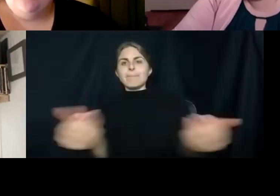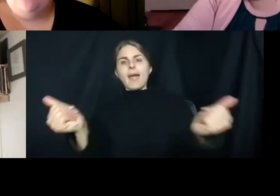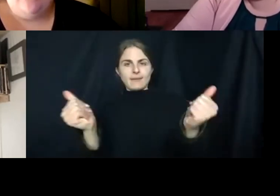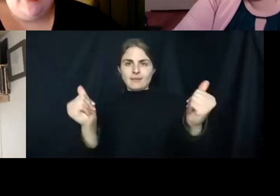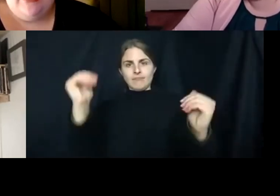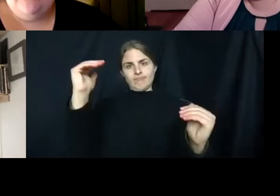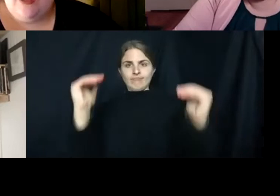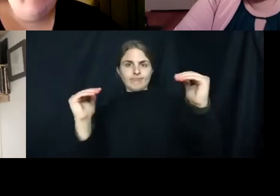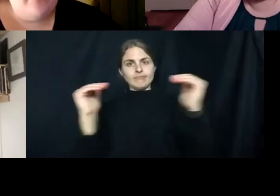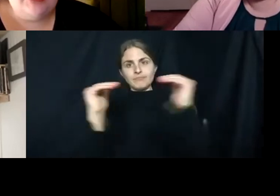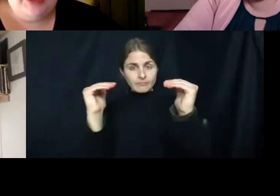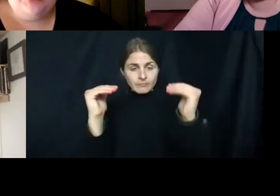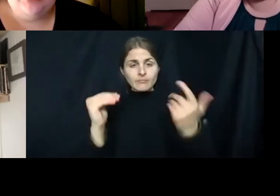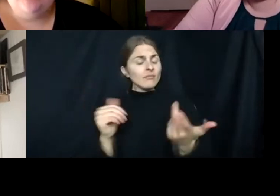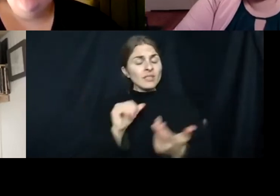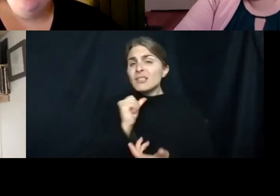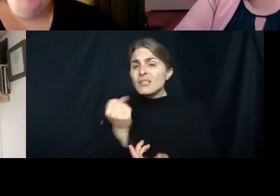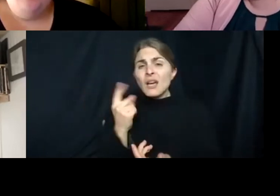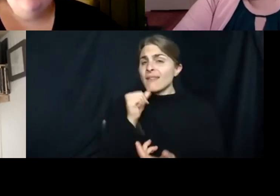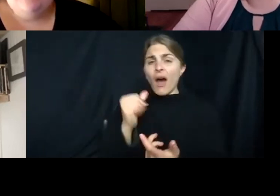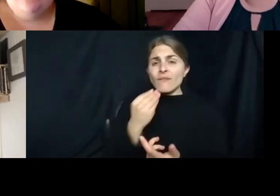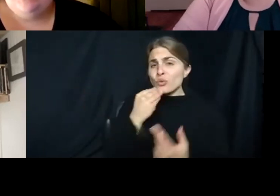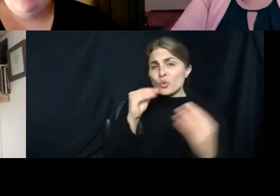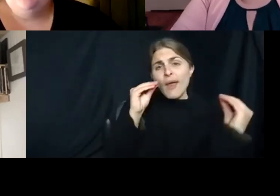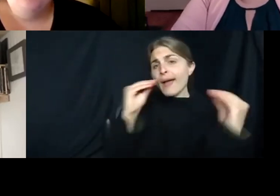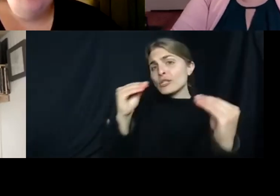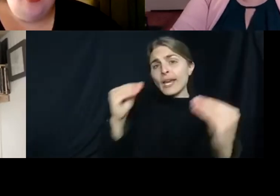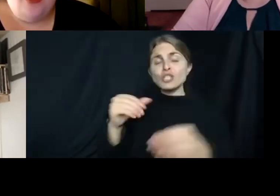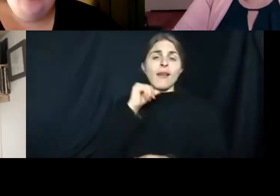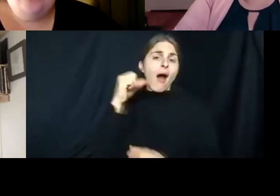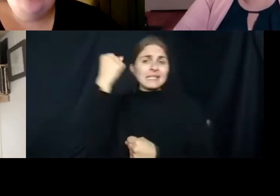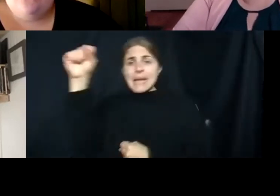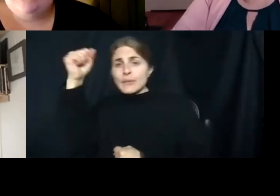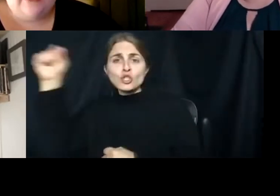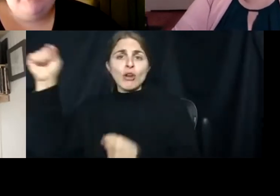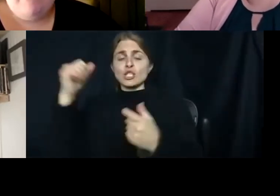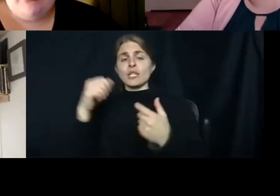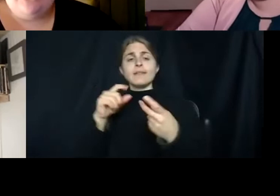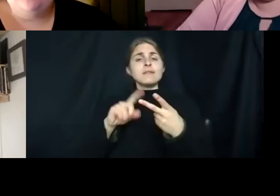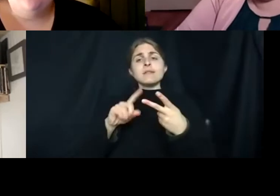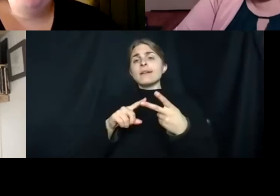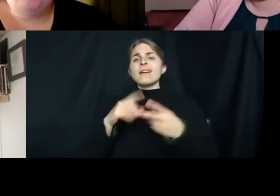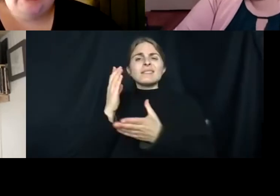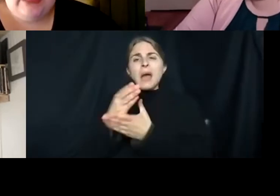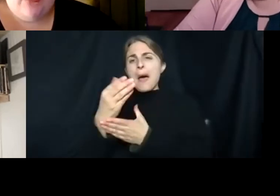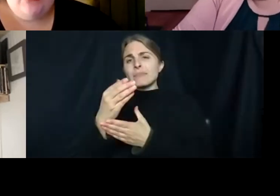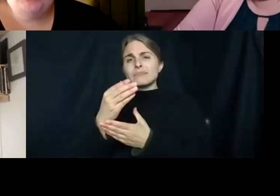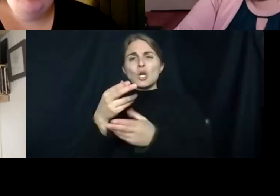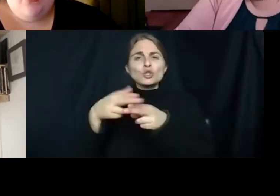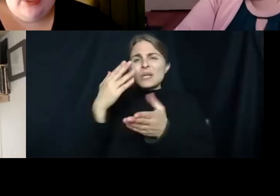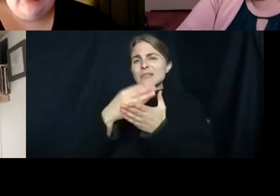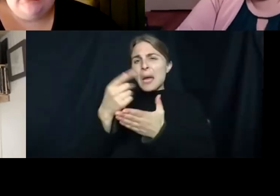disparities. Not food education, not demonstrations, not short stopgap measures,